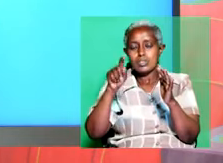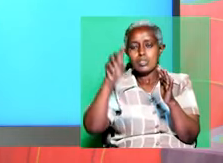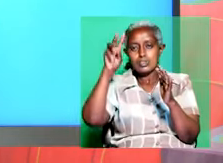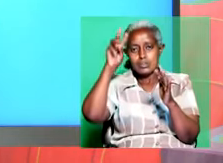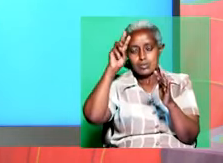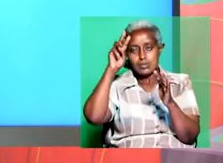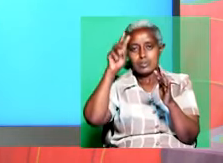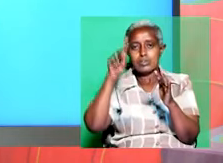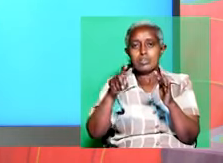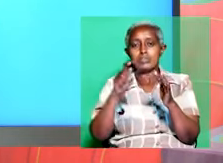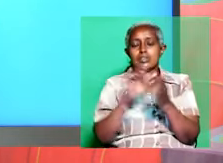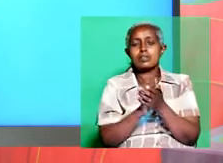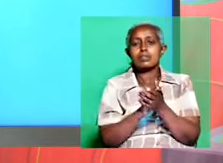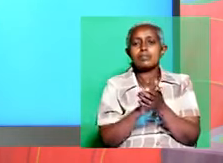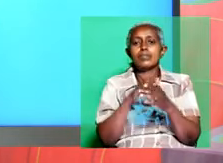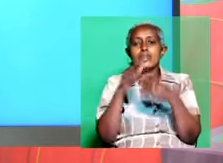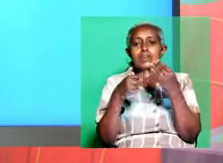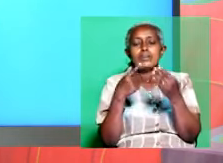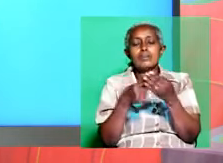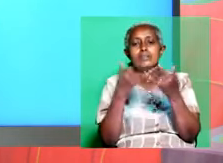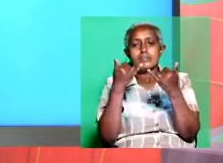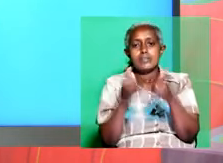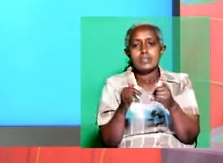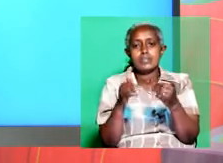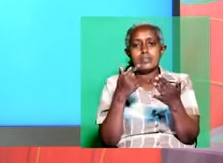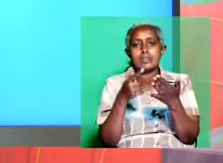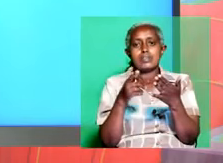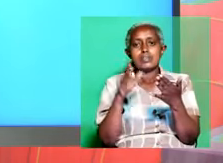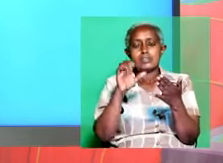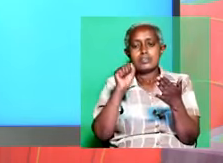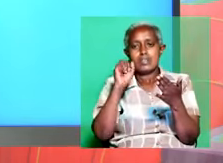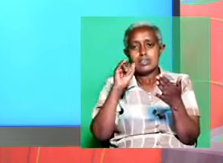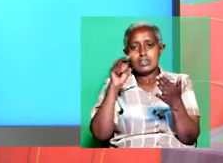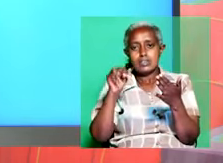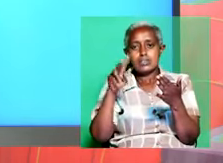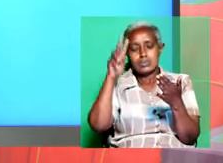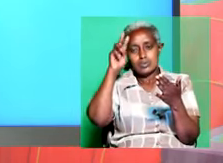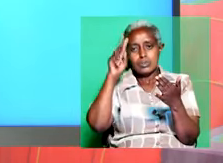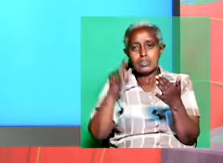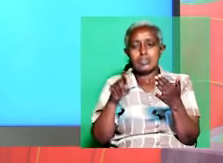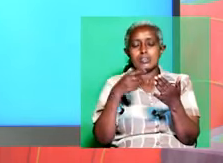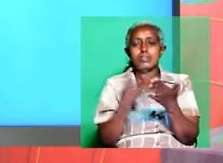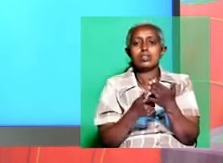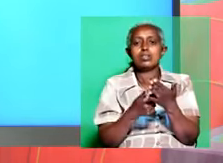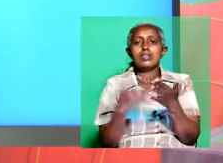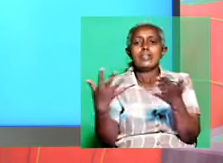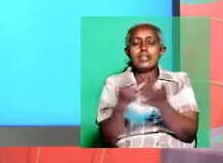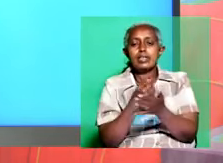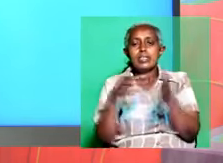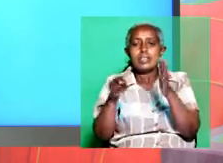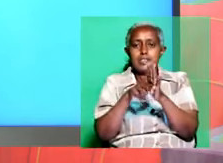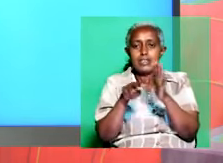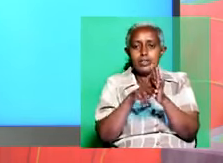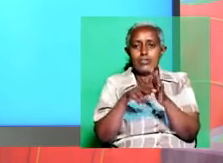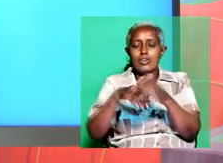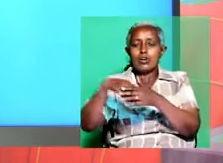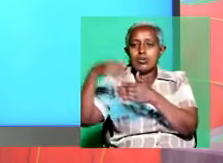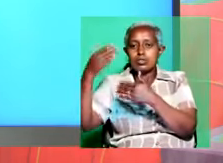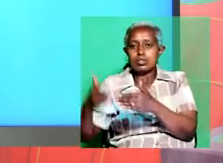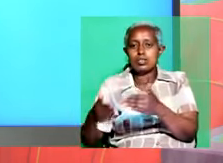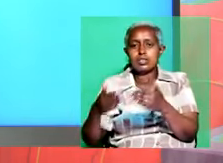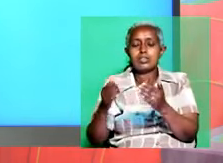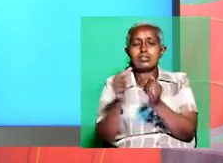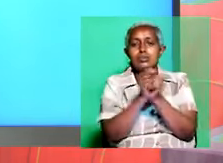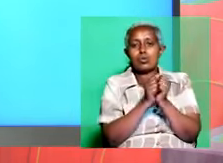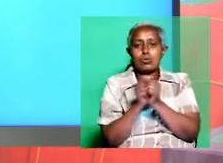sine squared x. So from this you'll have this one, just taking negative 1 outside